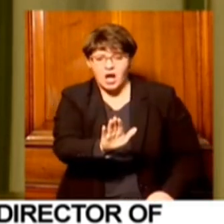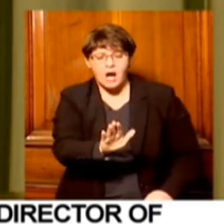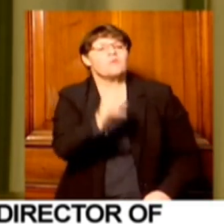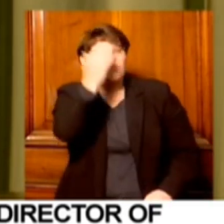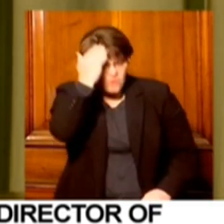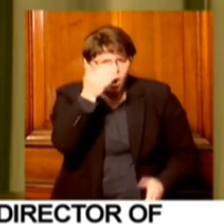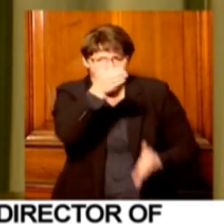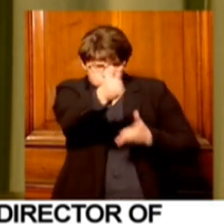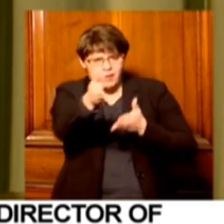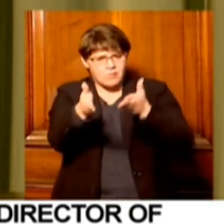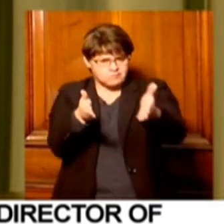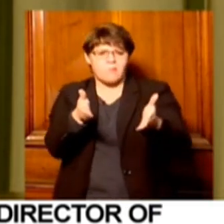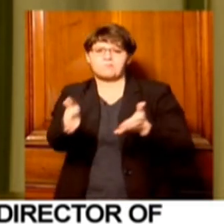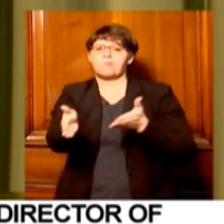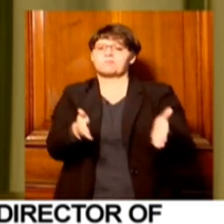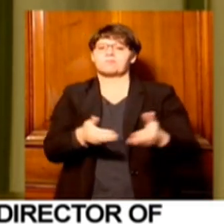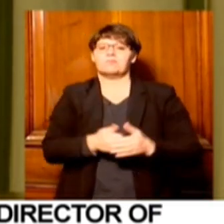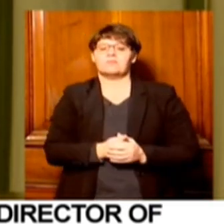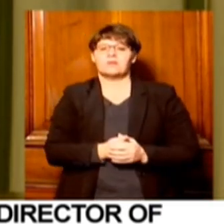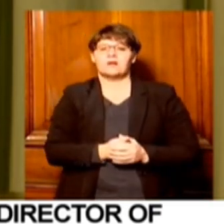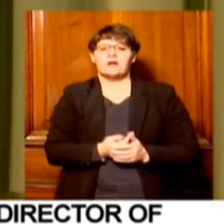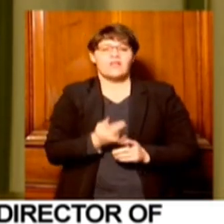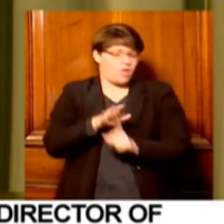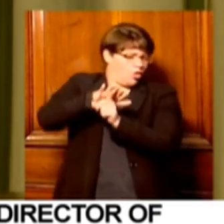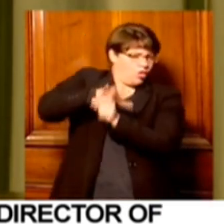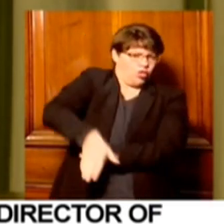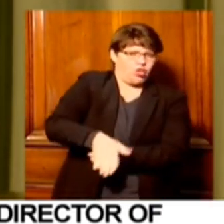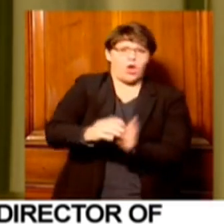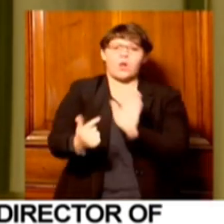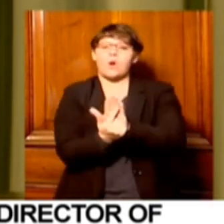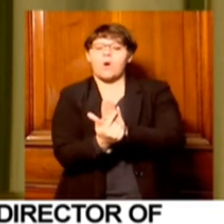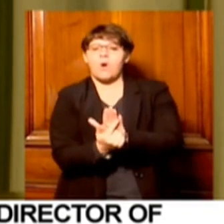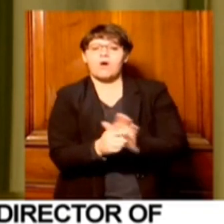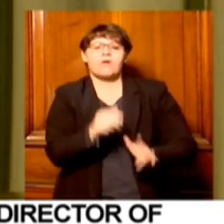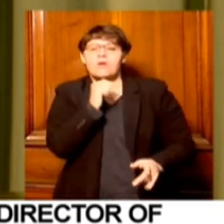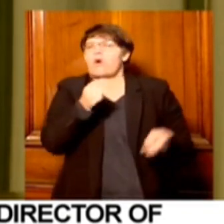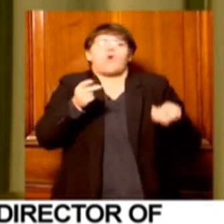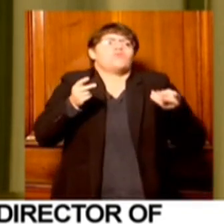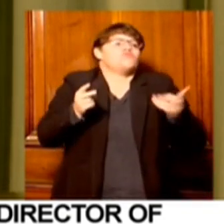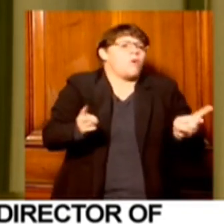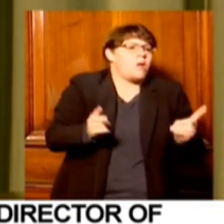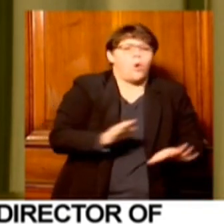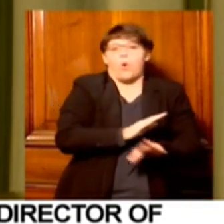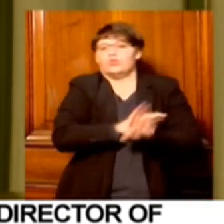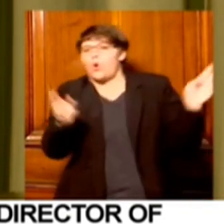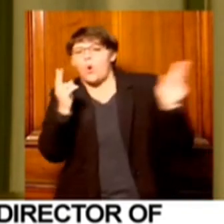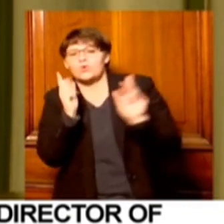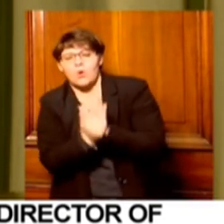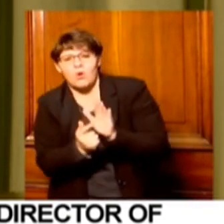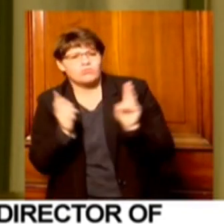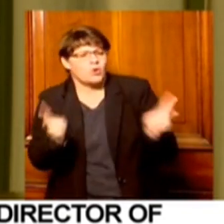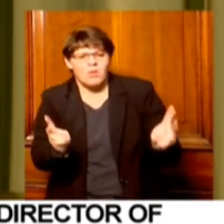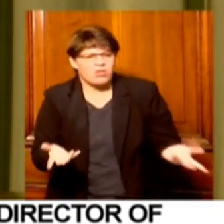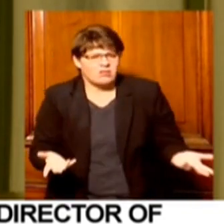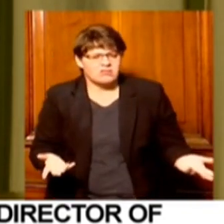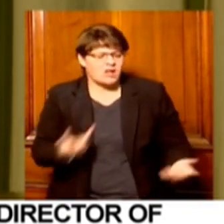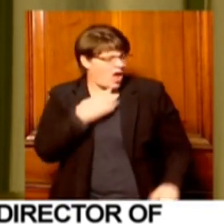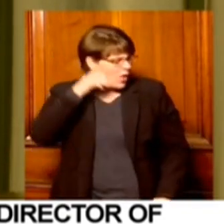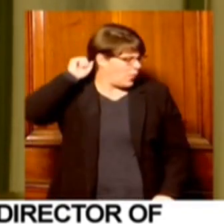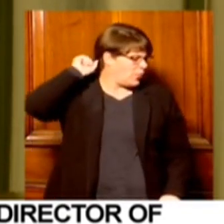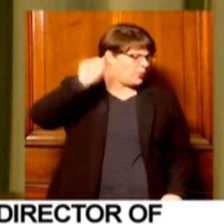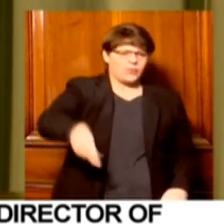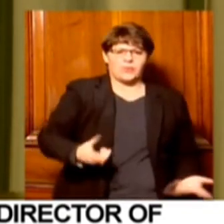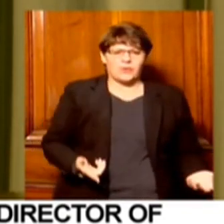our midst. They undermine the law. Whether it is normal and abnormal, they do. We